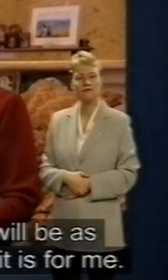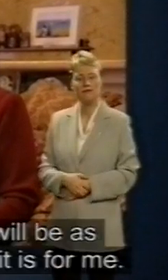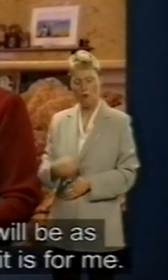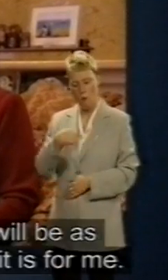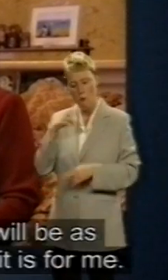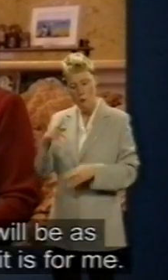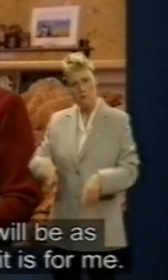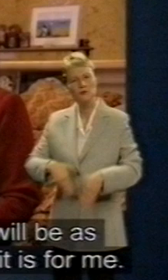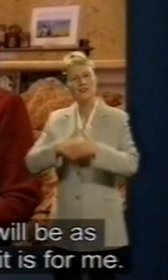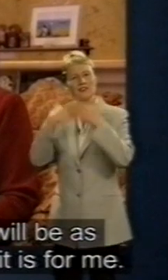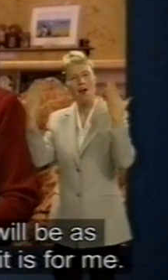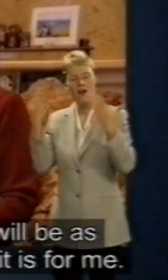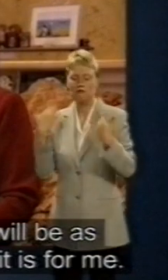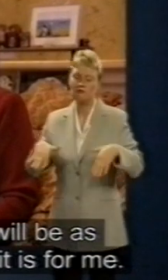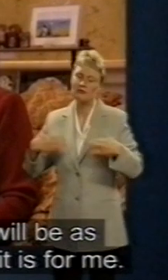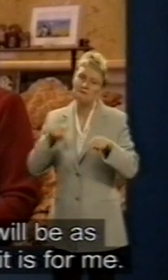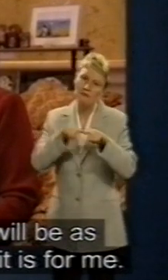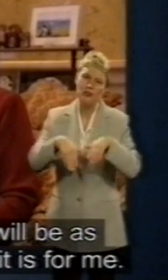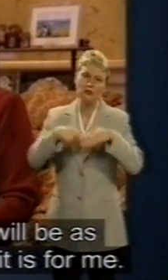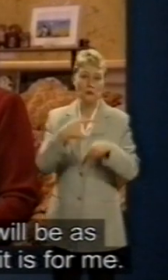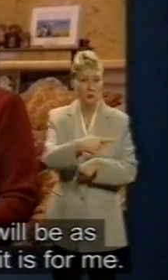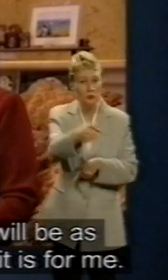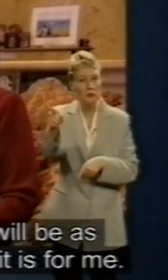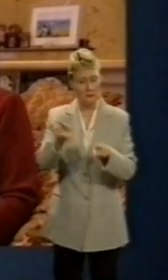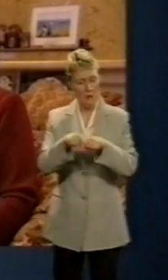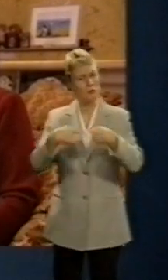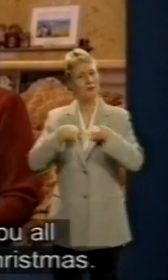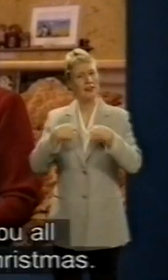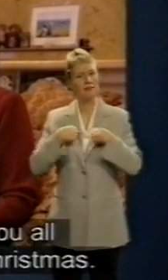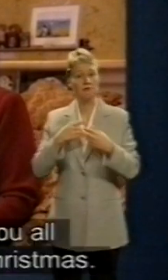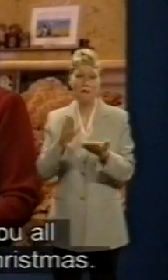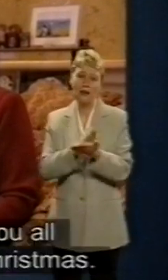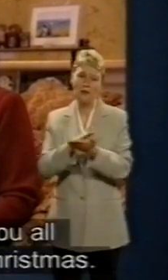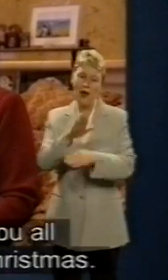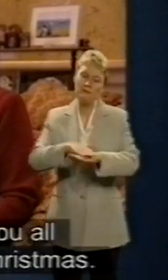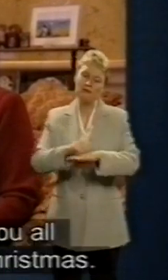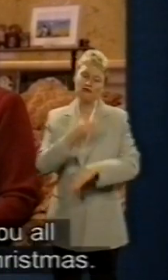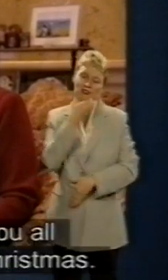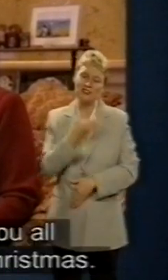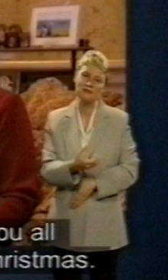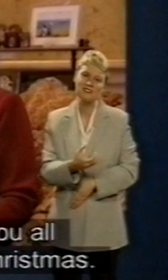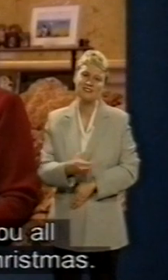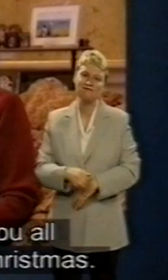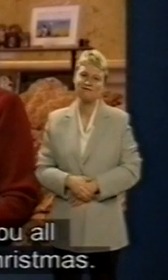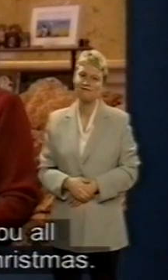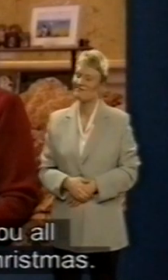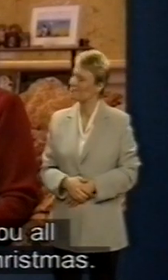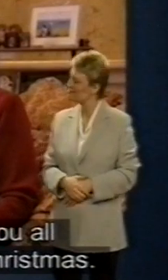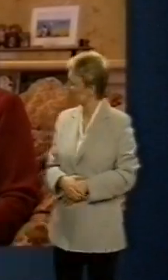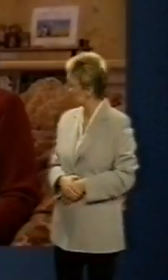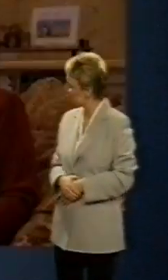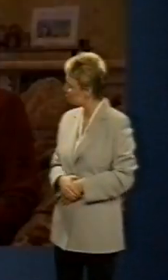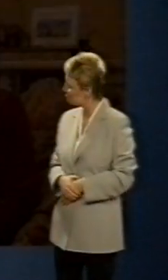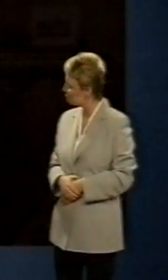I hope this day will be as special for you as it is for me. May I wish you all a very happy Christmas.